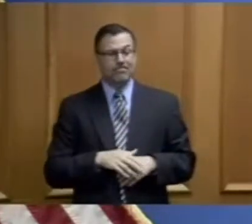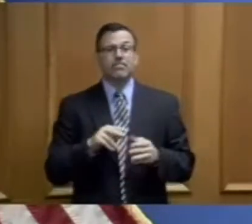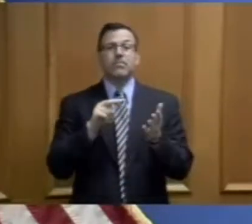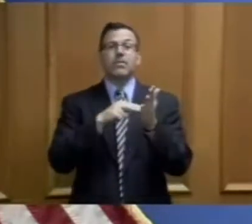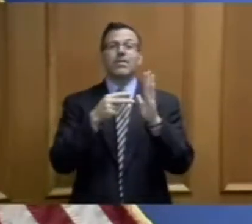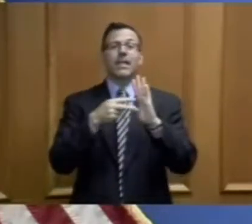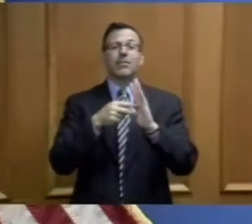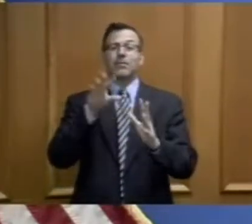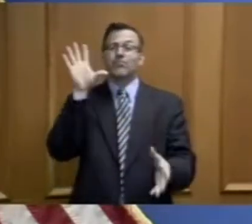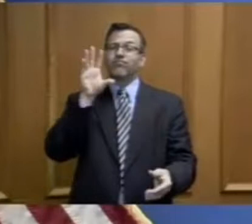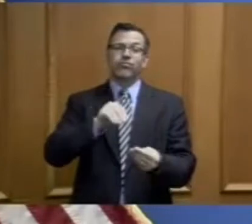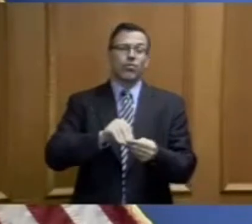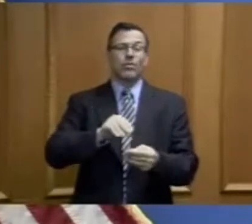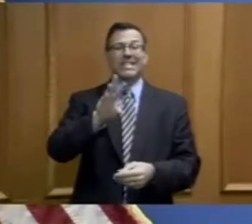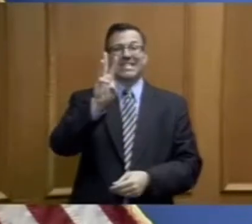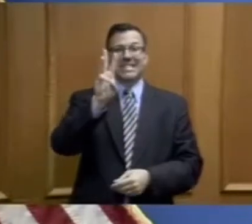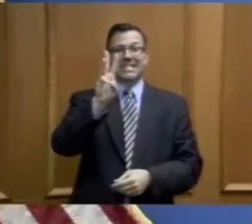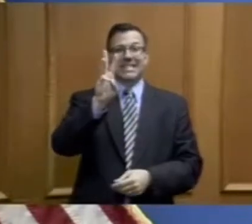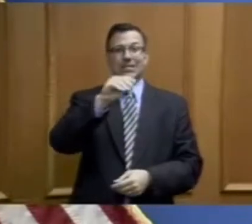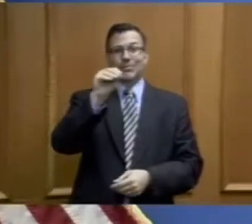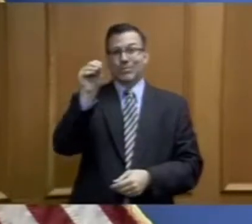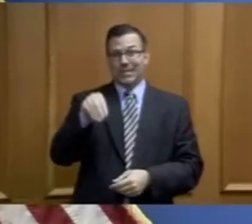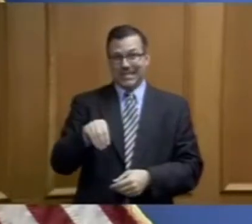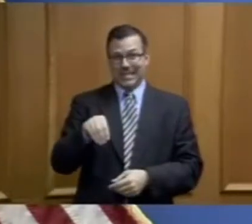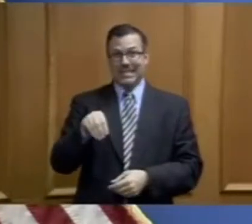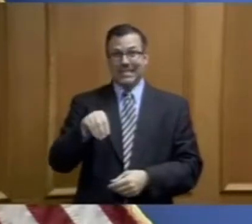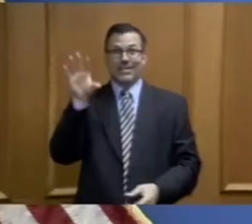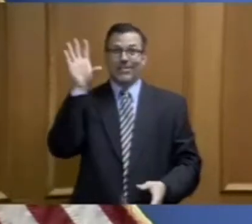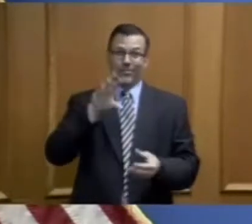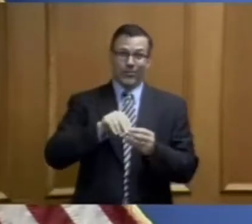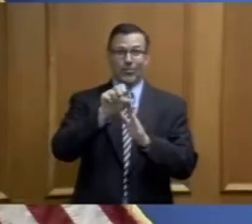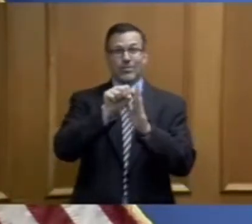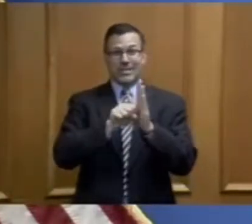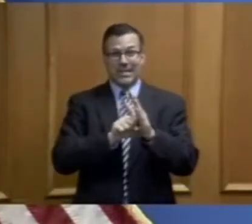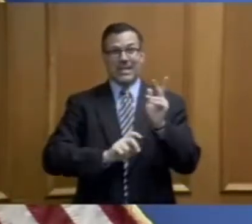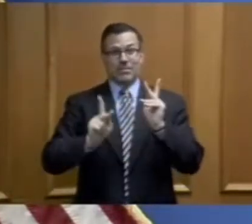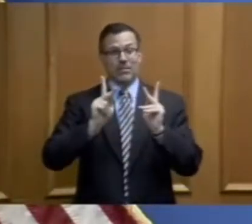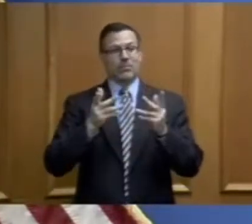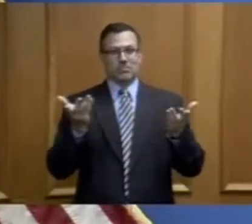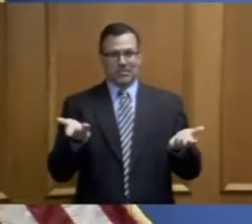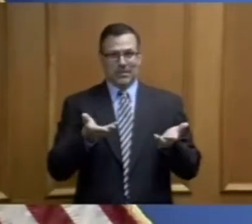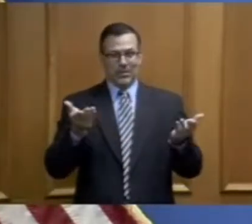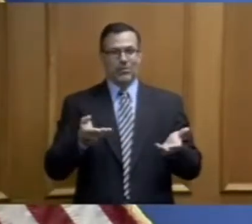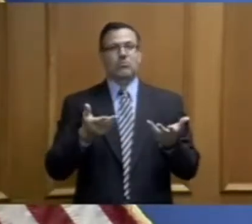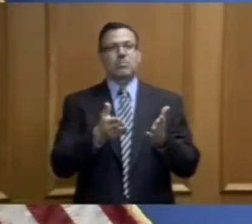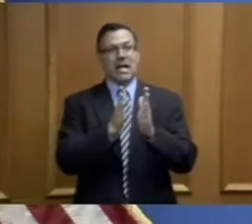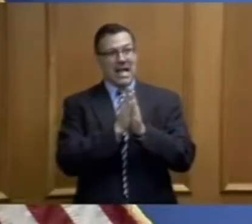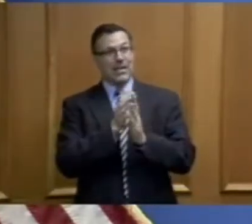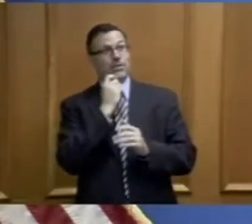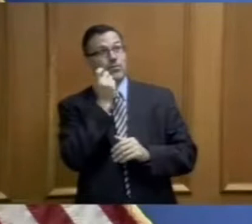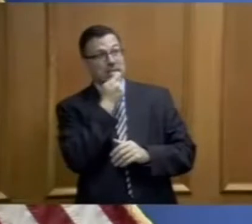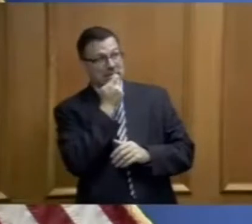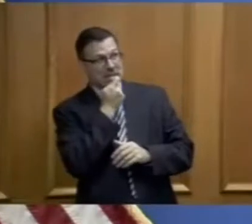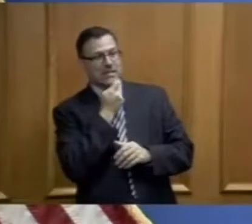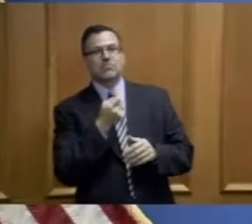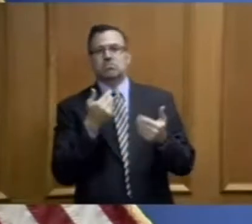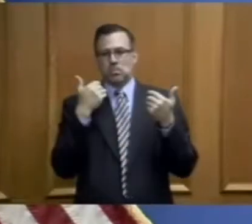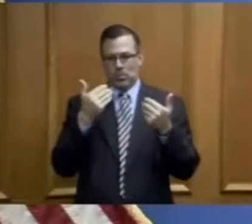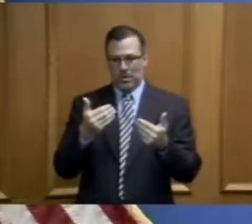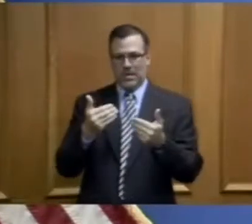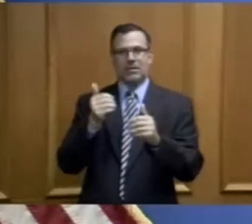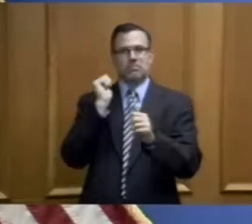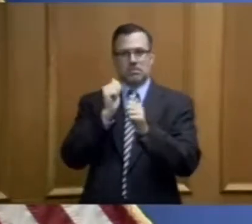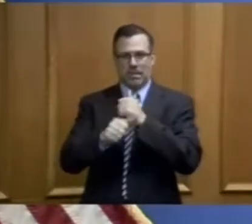6% of our population have stepped forward and asked for a test and have received one.